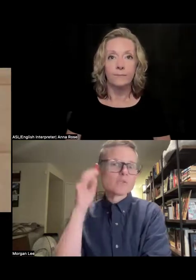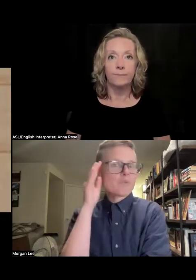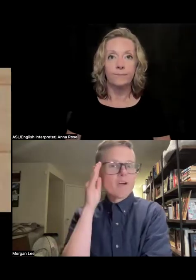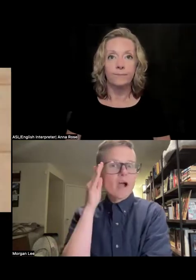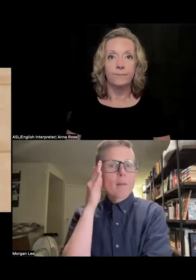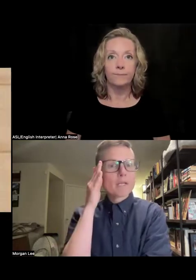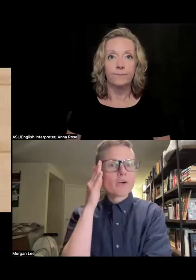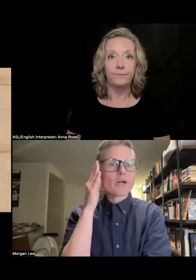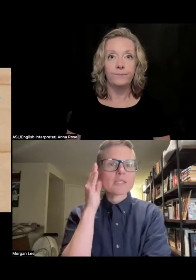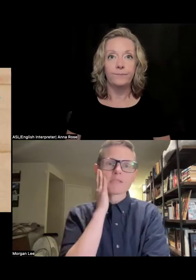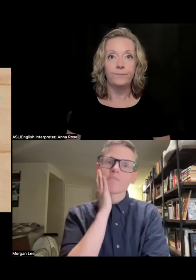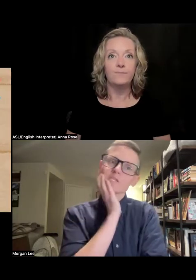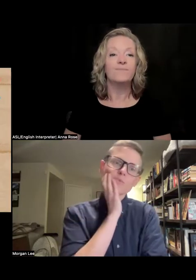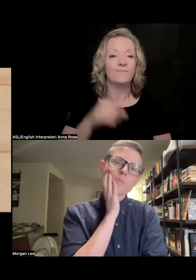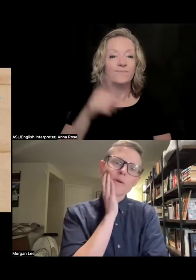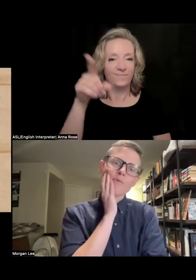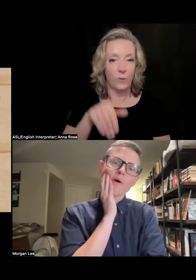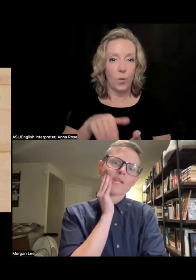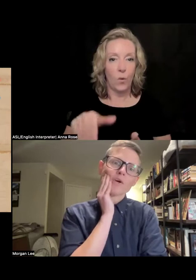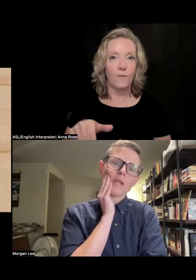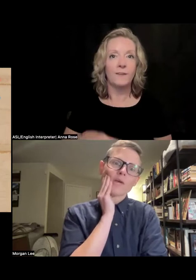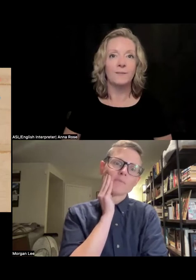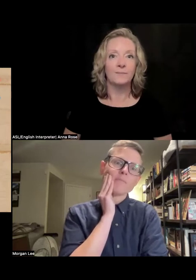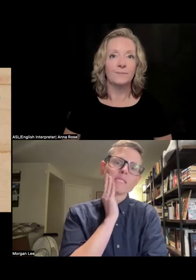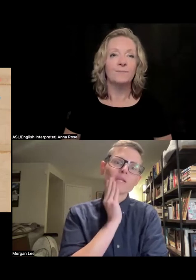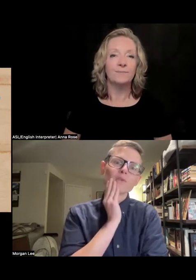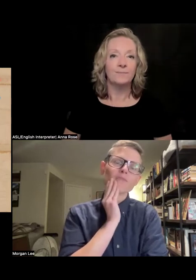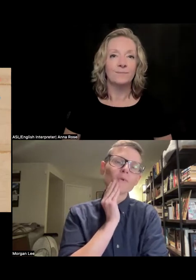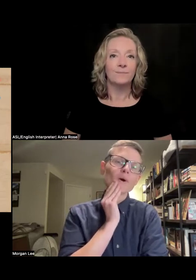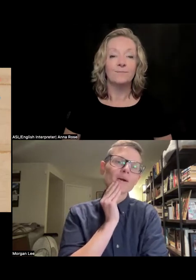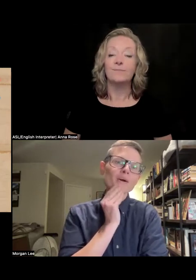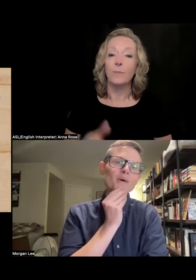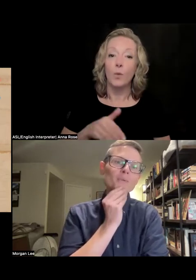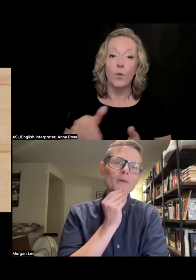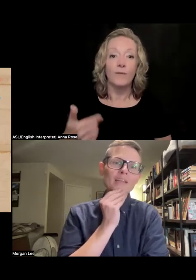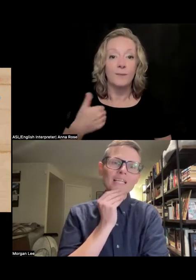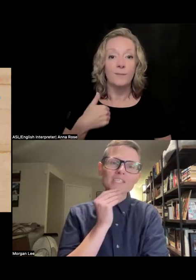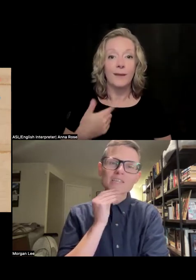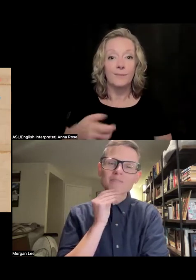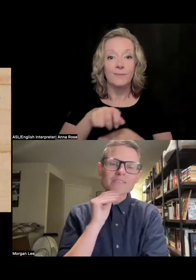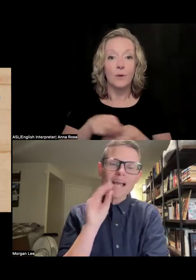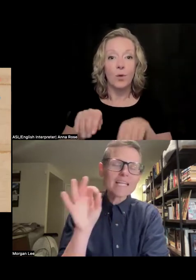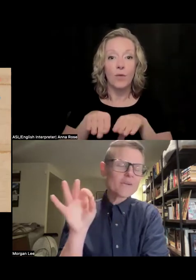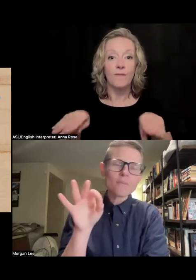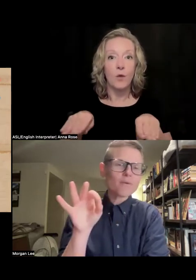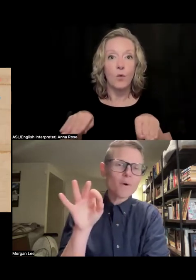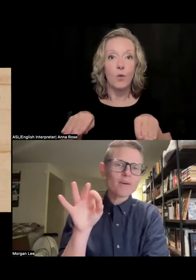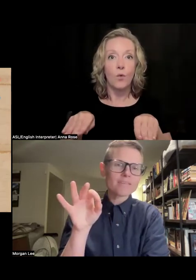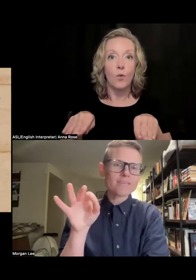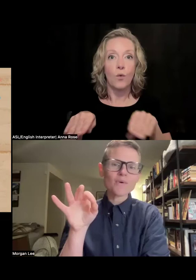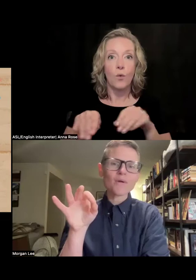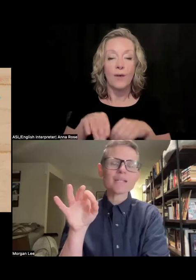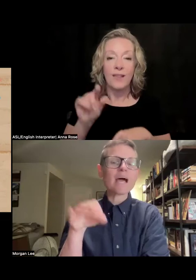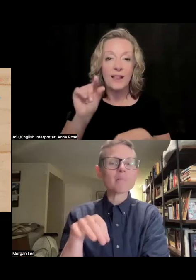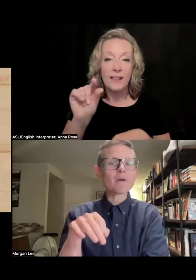So this was a very common occurrence, and this is what my room often looked like, was me sitting on the floor with just a tiny little bit of work